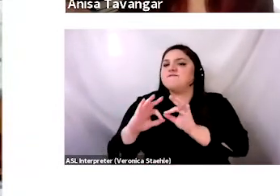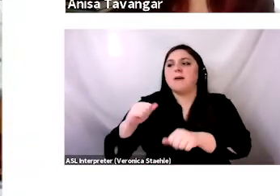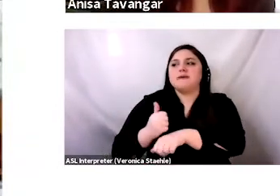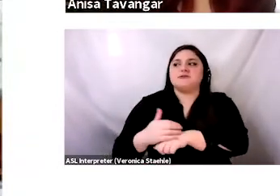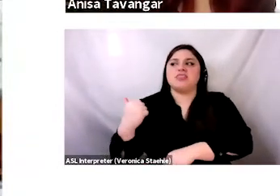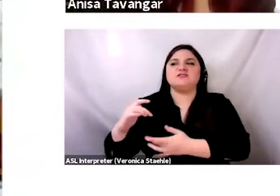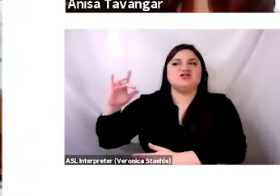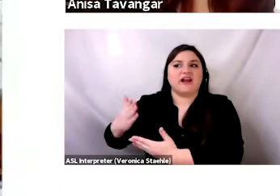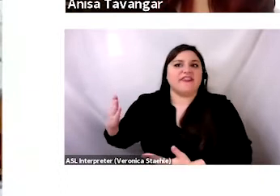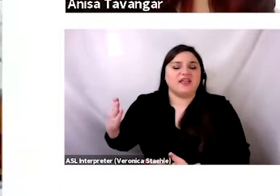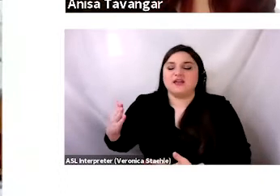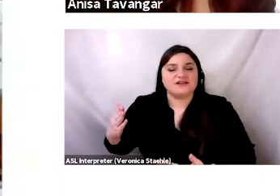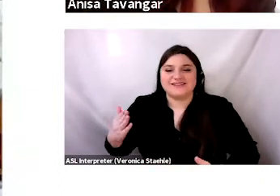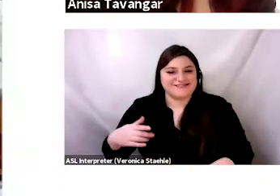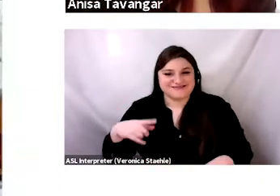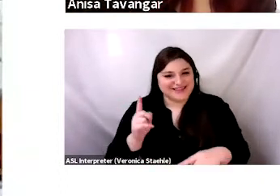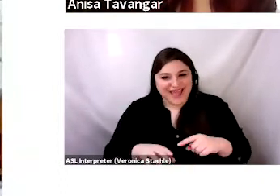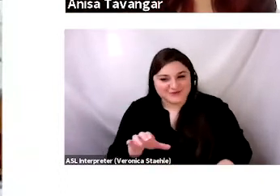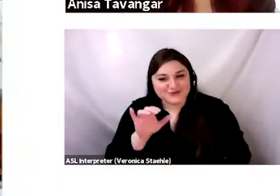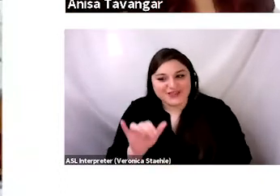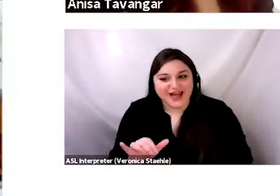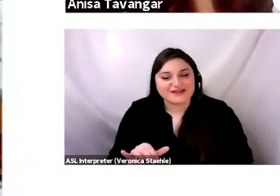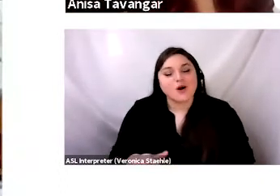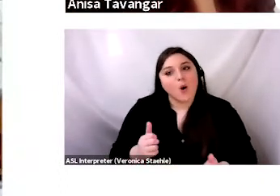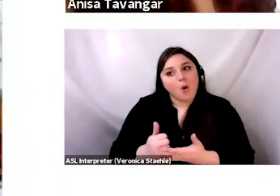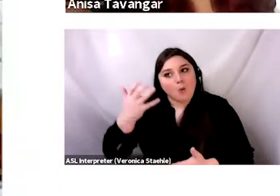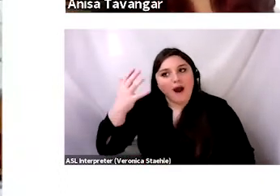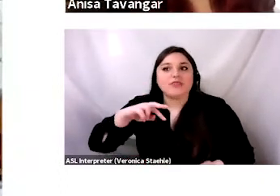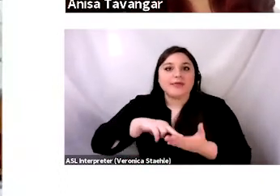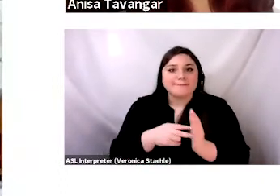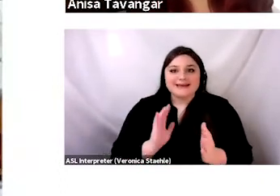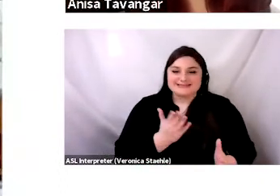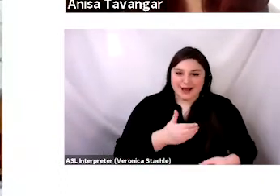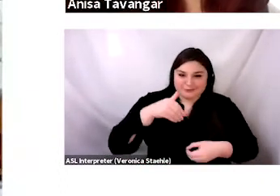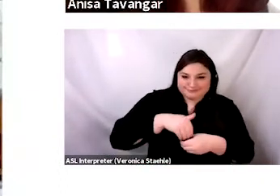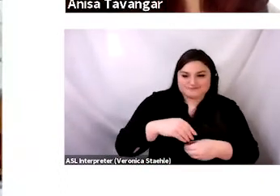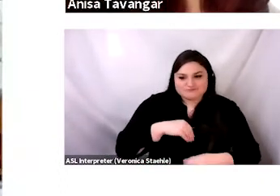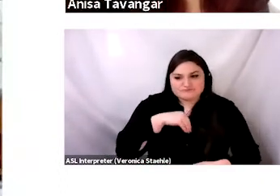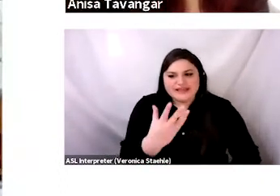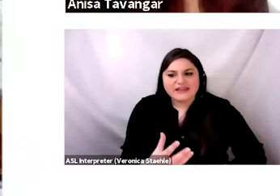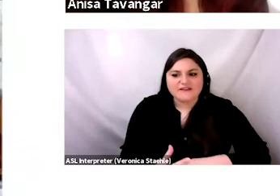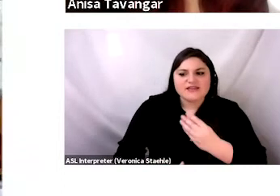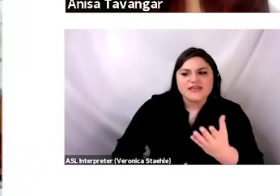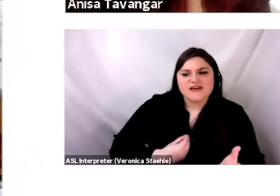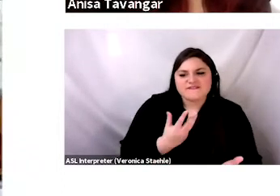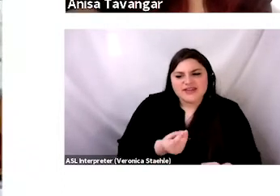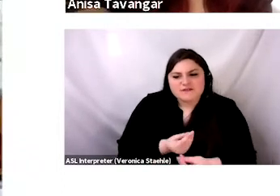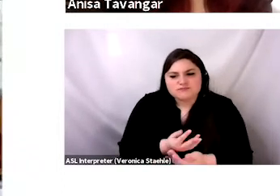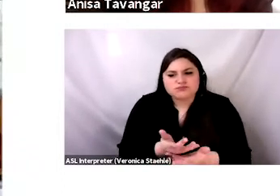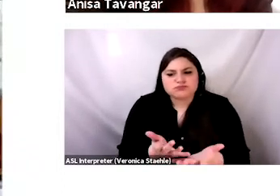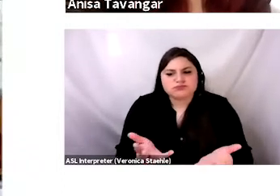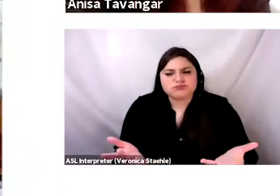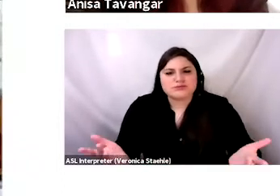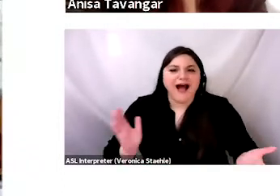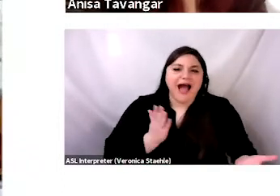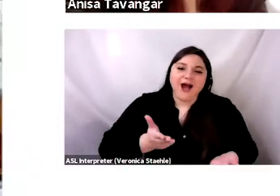others and connect with others, and be of service to the people around us and the world that we live in. And